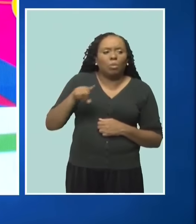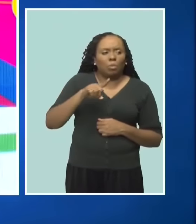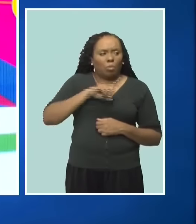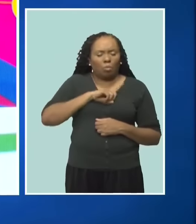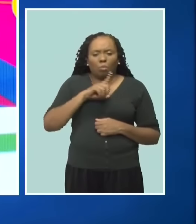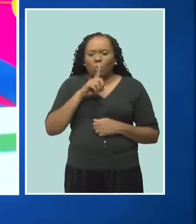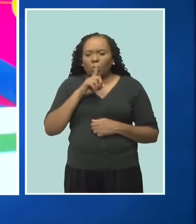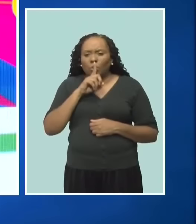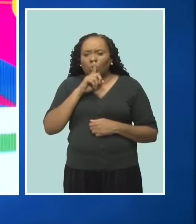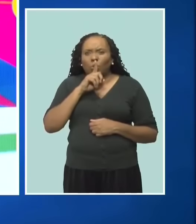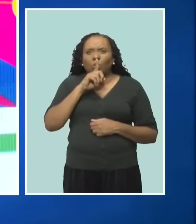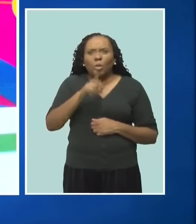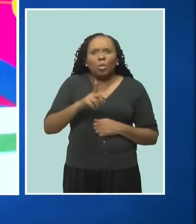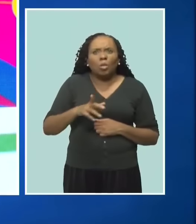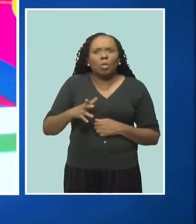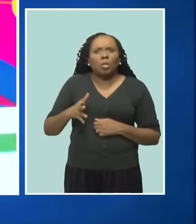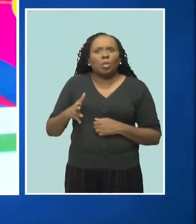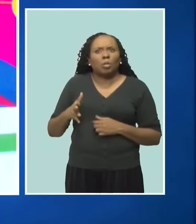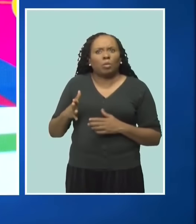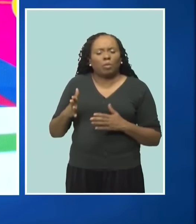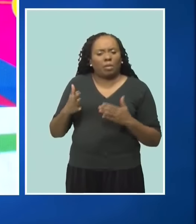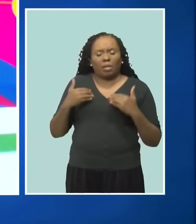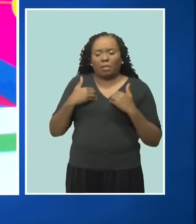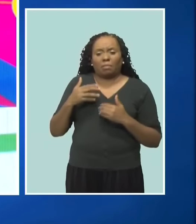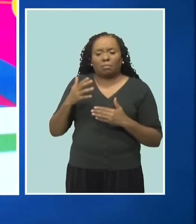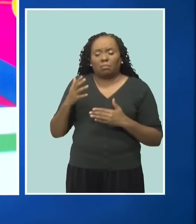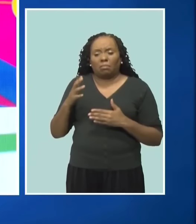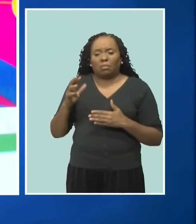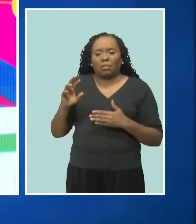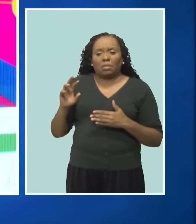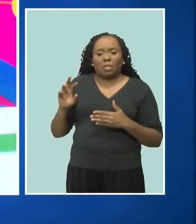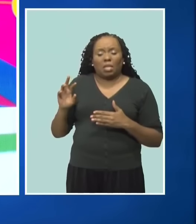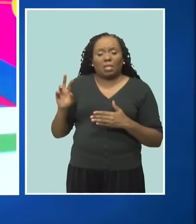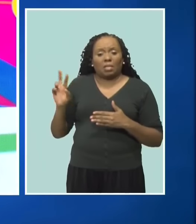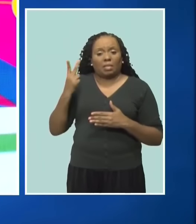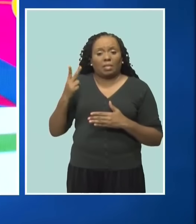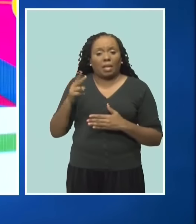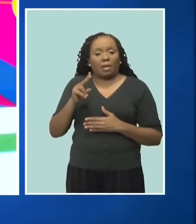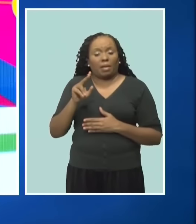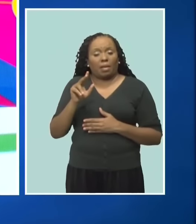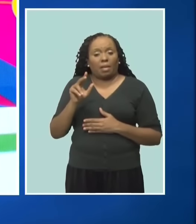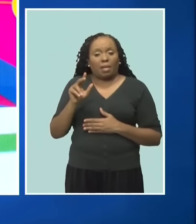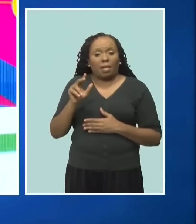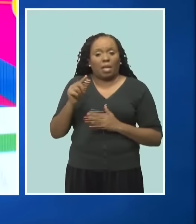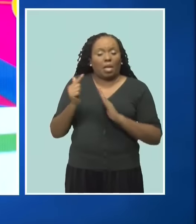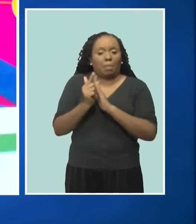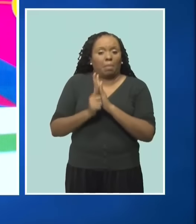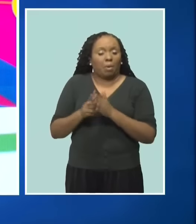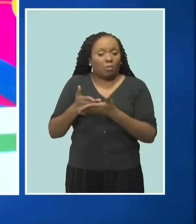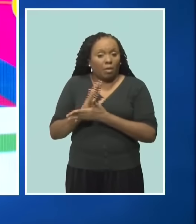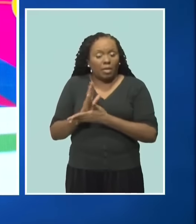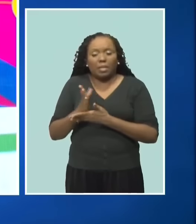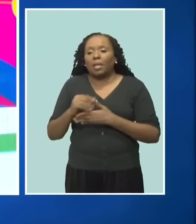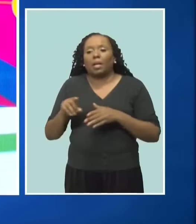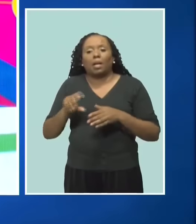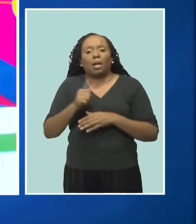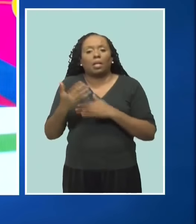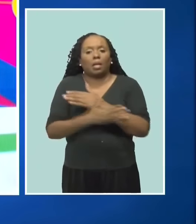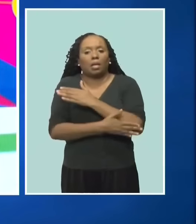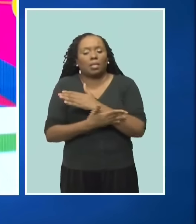in some countries for Second Amendment rights, in other countries for the right to bear arms. And regrettably, technology has